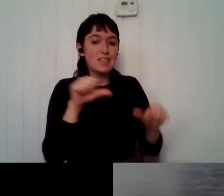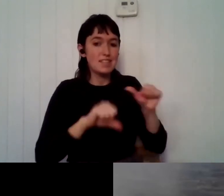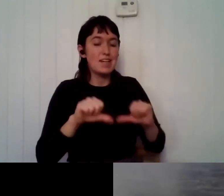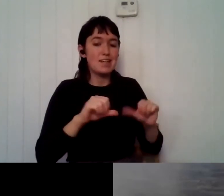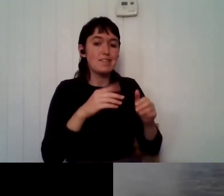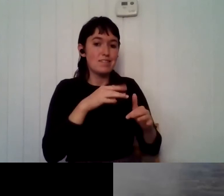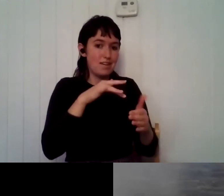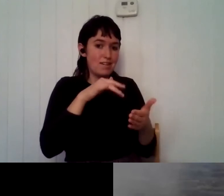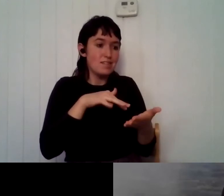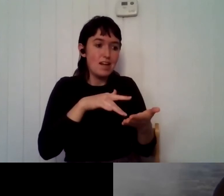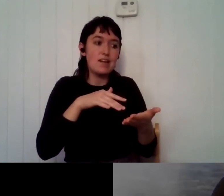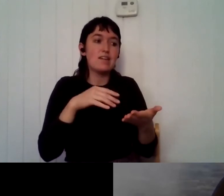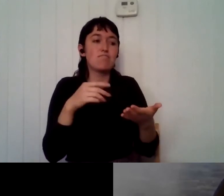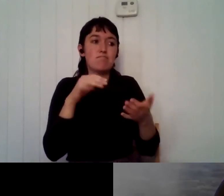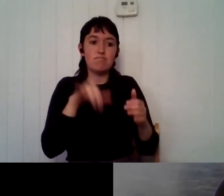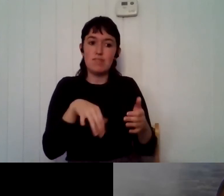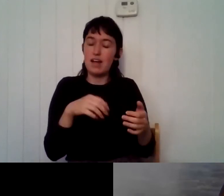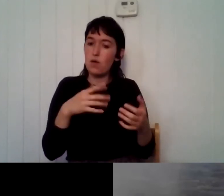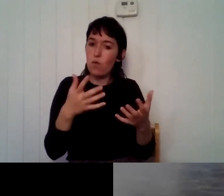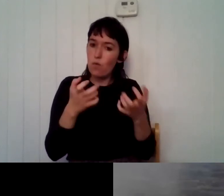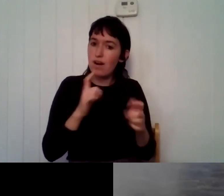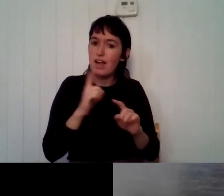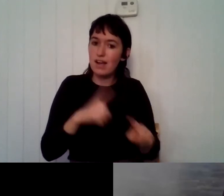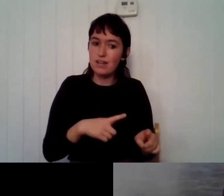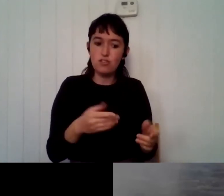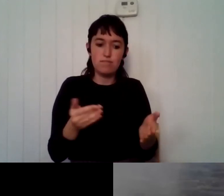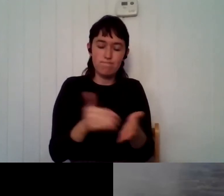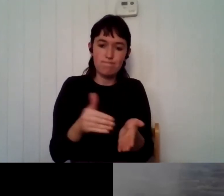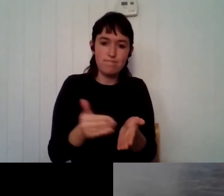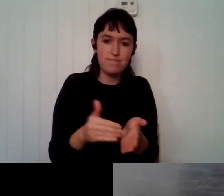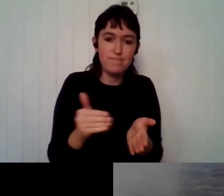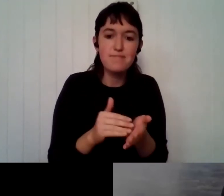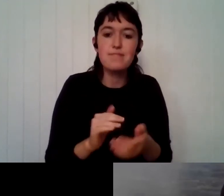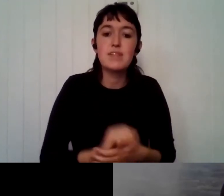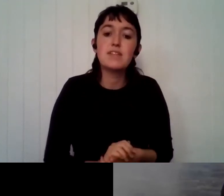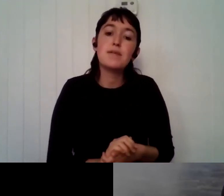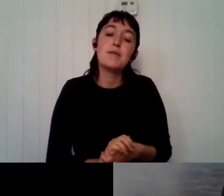once and once again. Right. So here we need to be very clear about